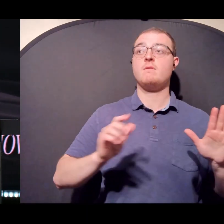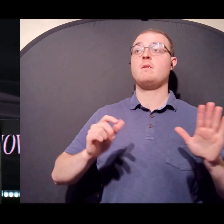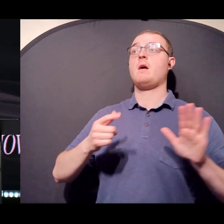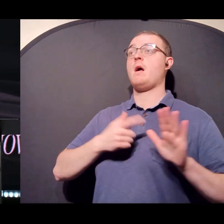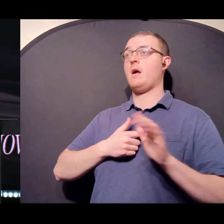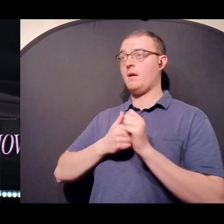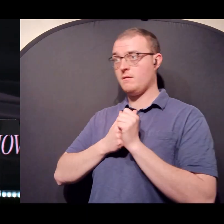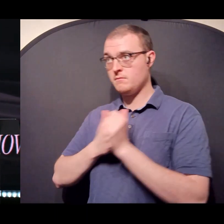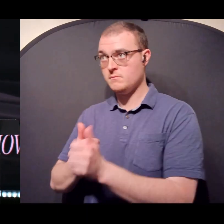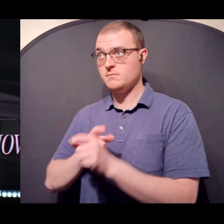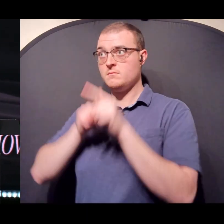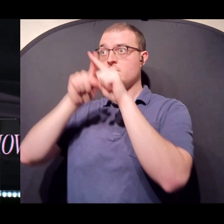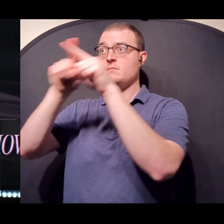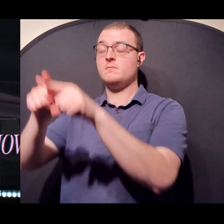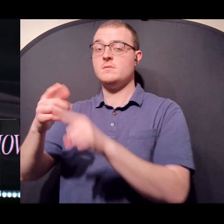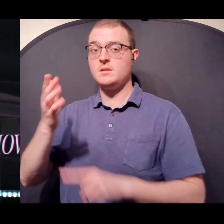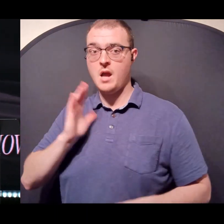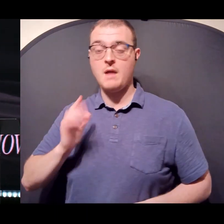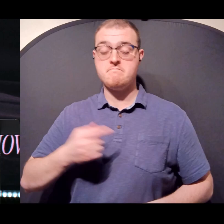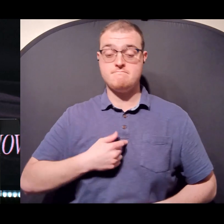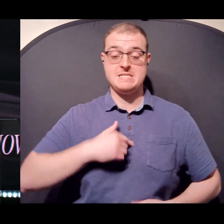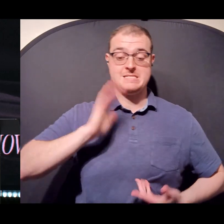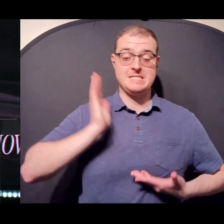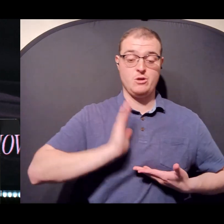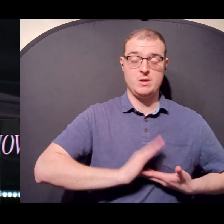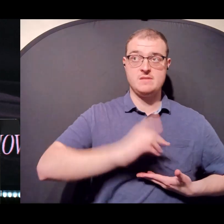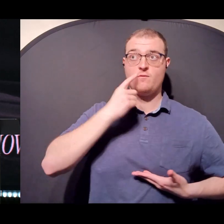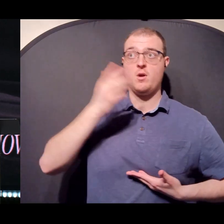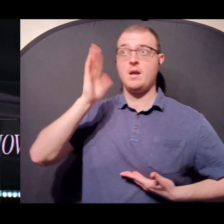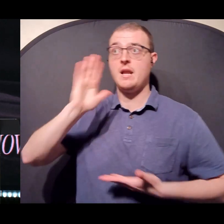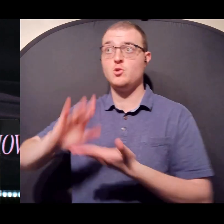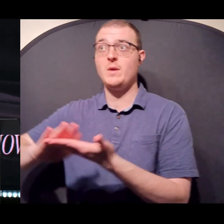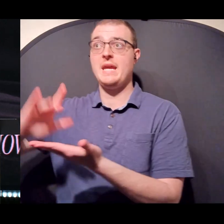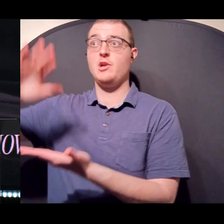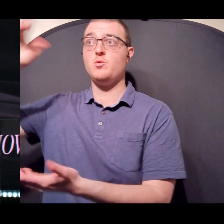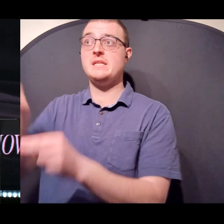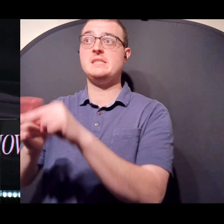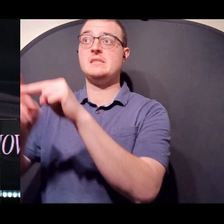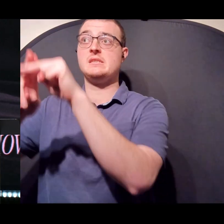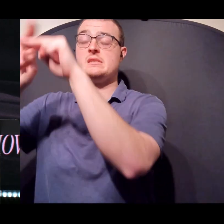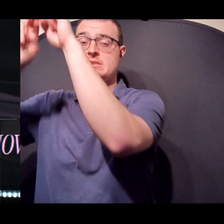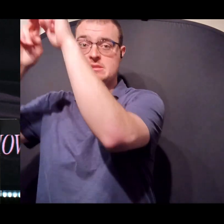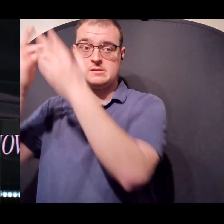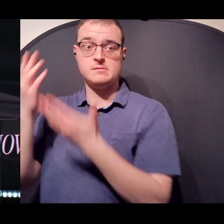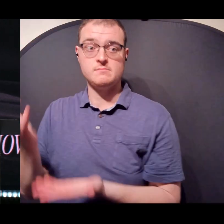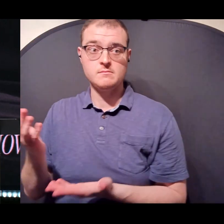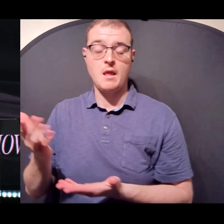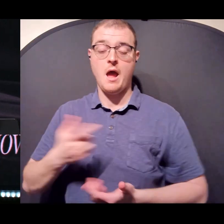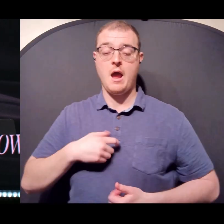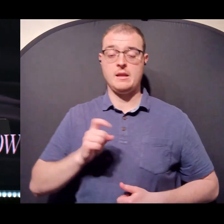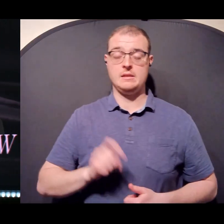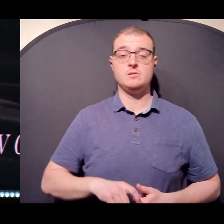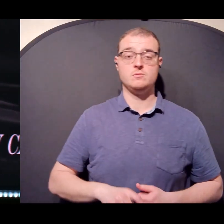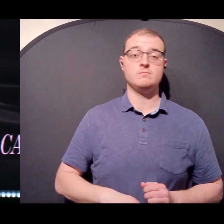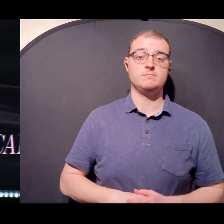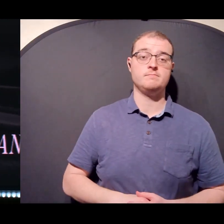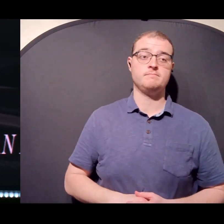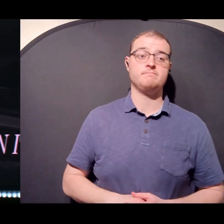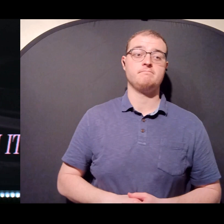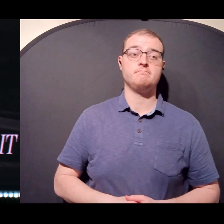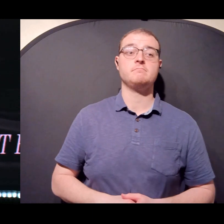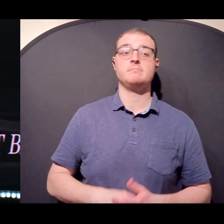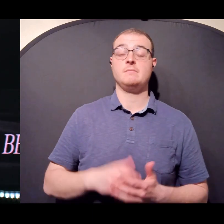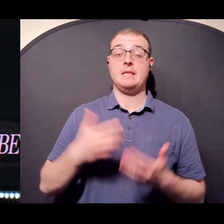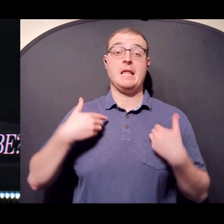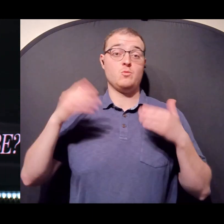point in your relationship with God where you decrease so that he can what? Increase. I must become less so God can become